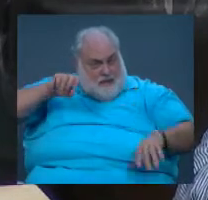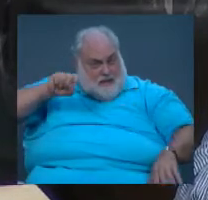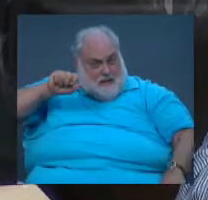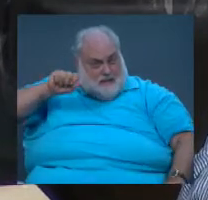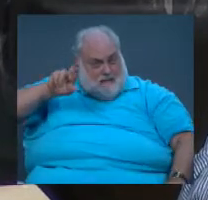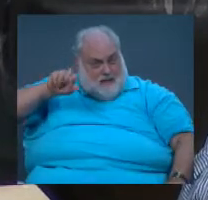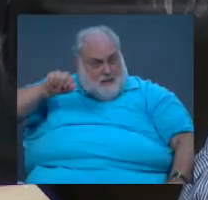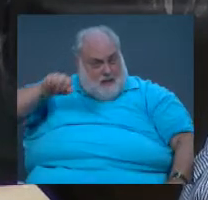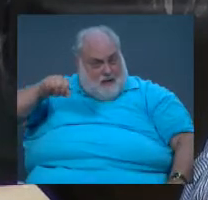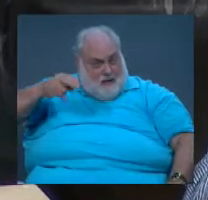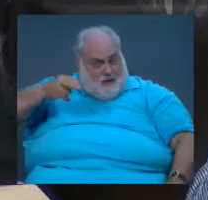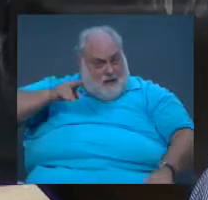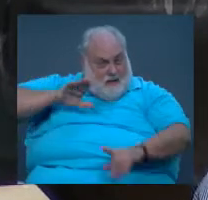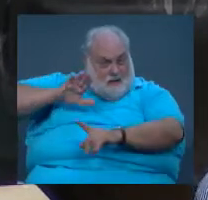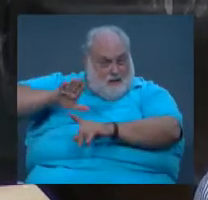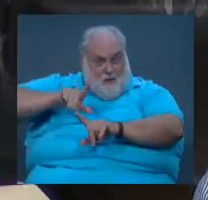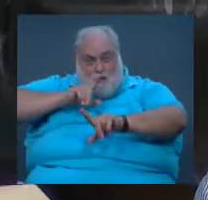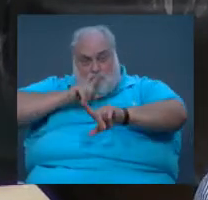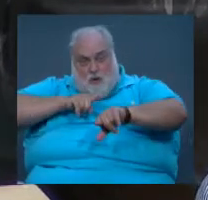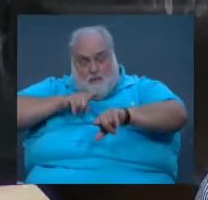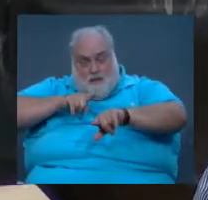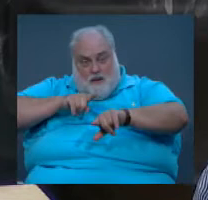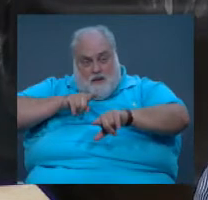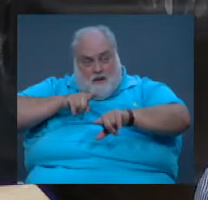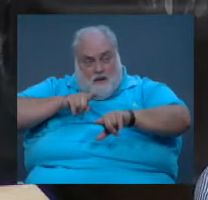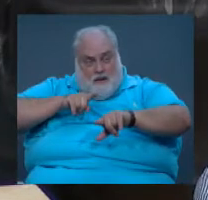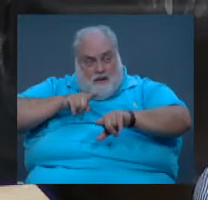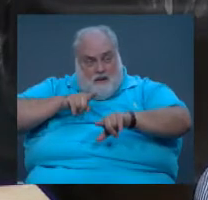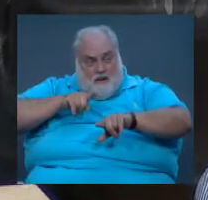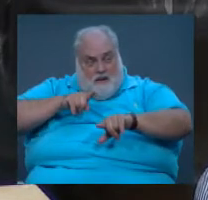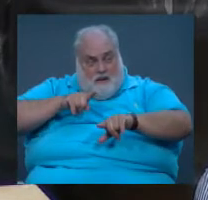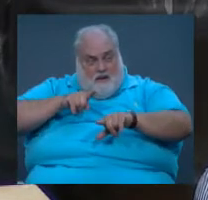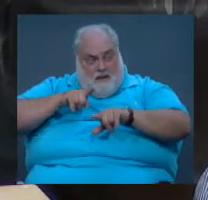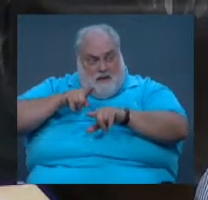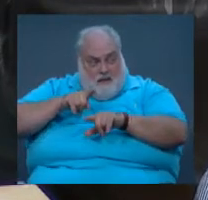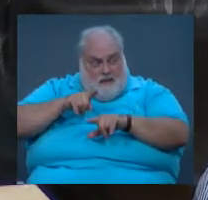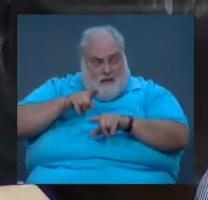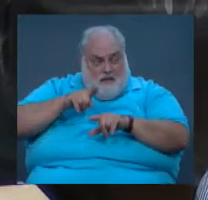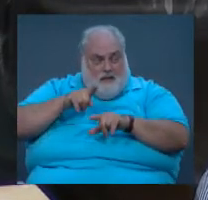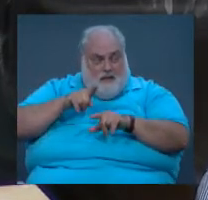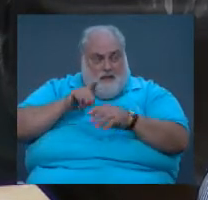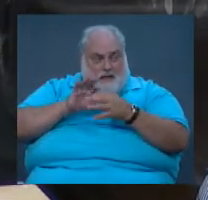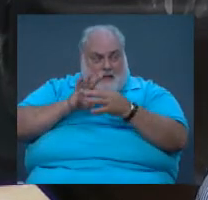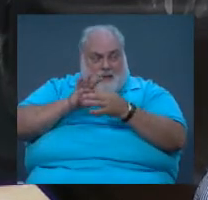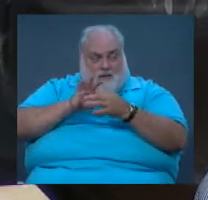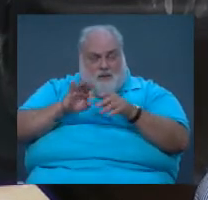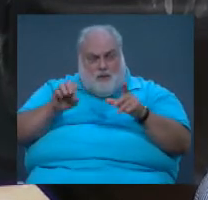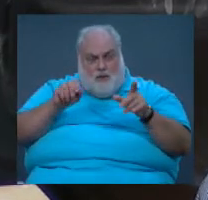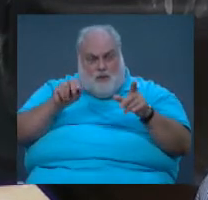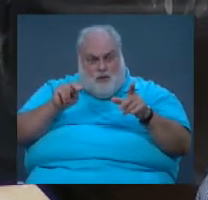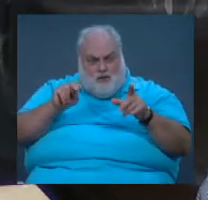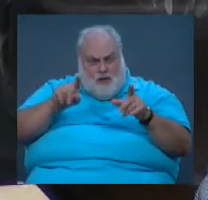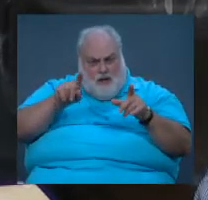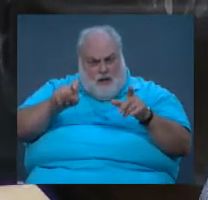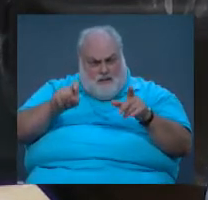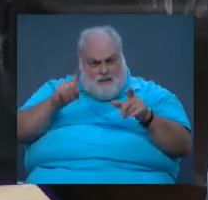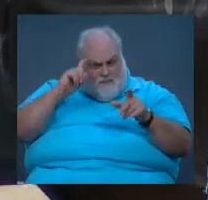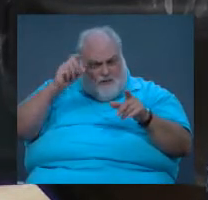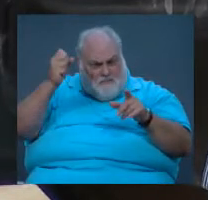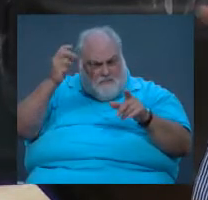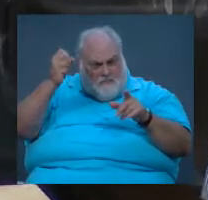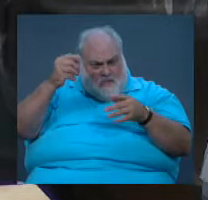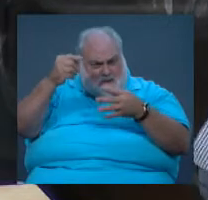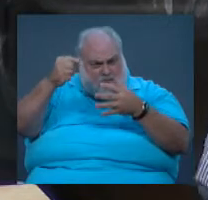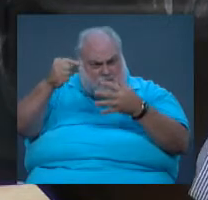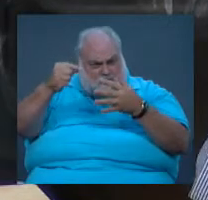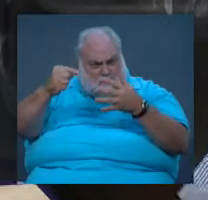report will be coming to us forthcoming? And my question is with regard to Joan. She asked many, many questions, but